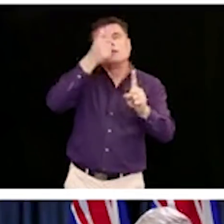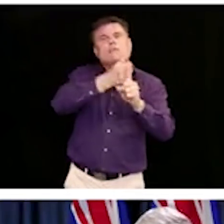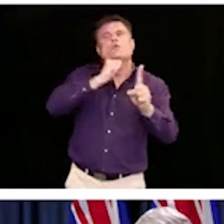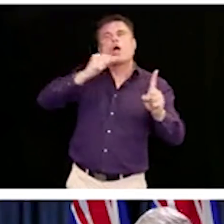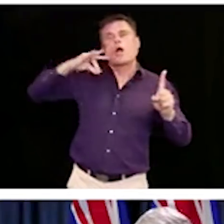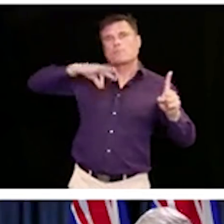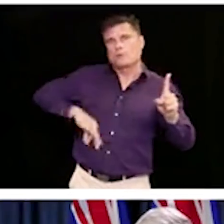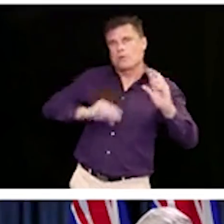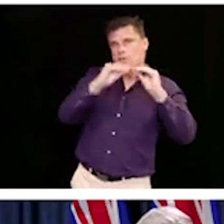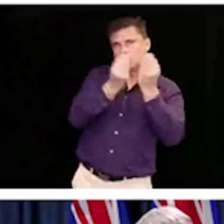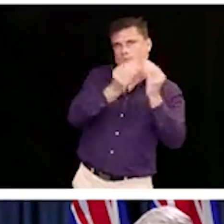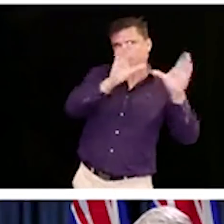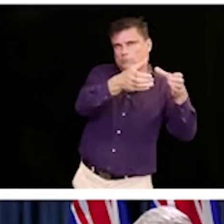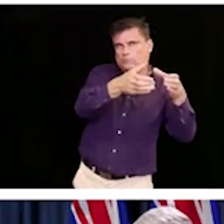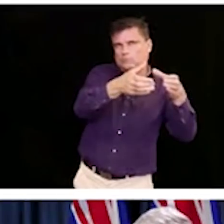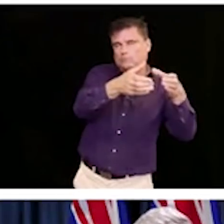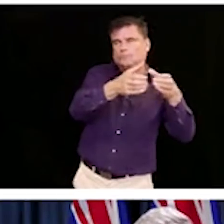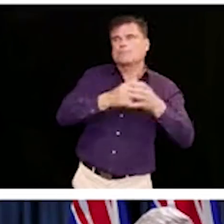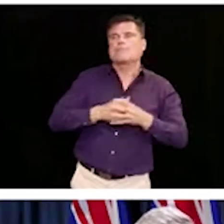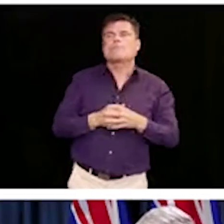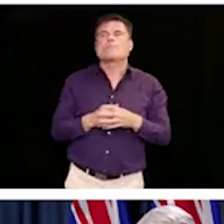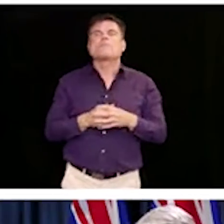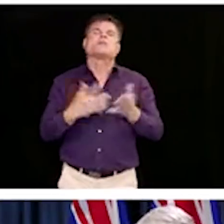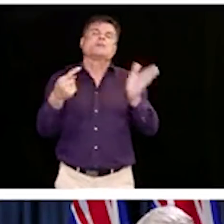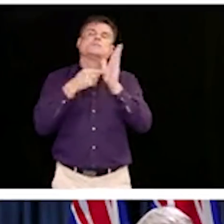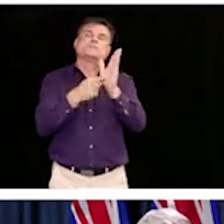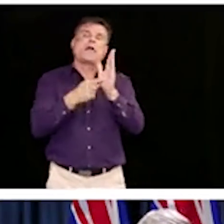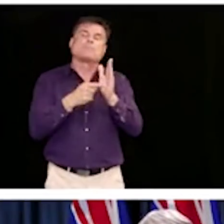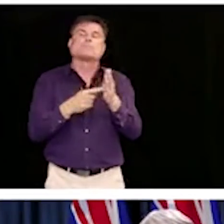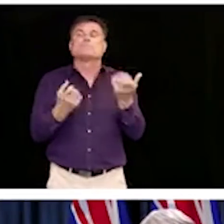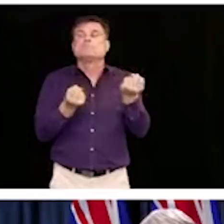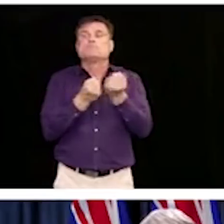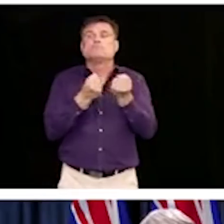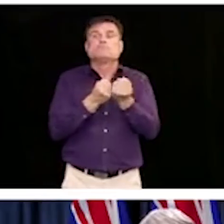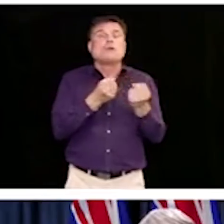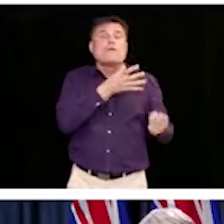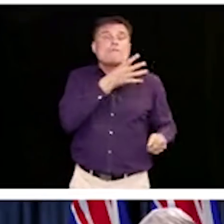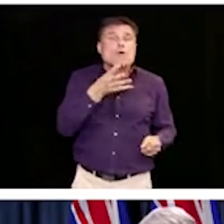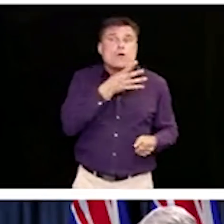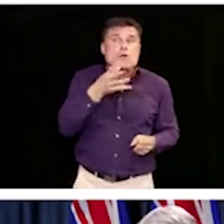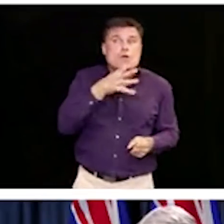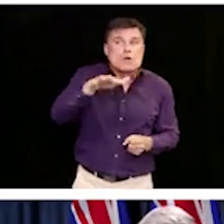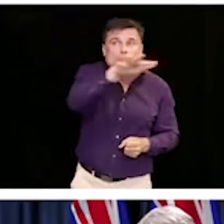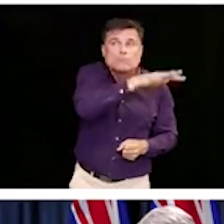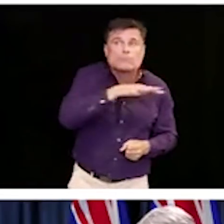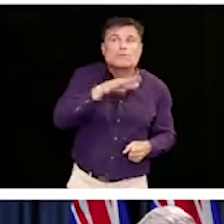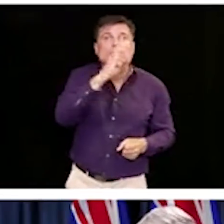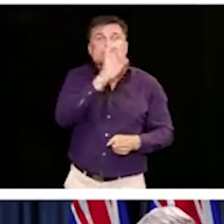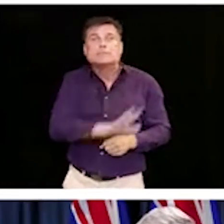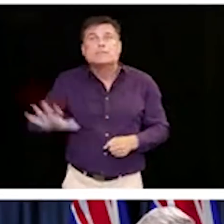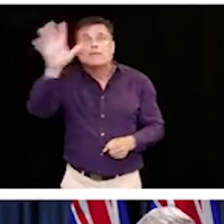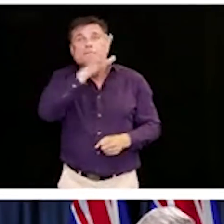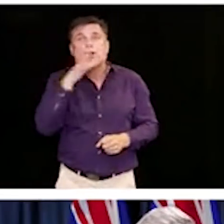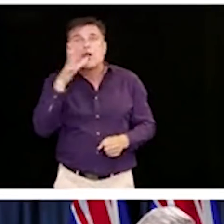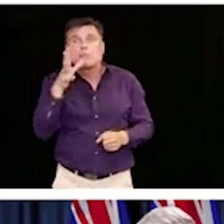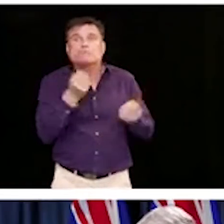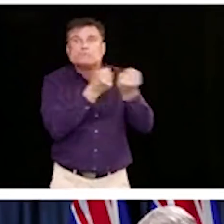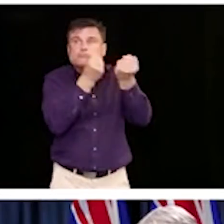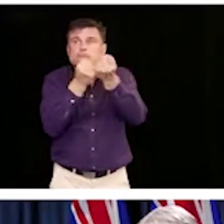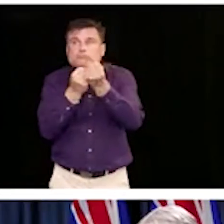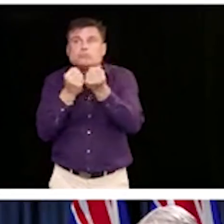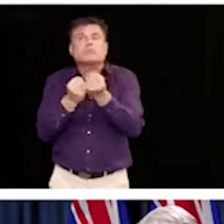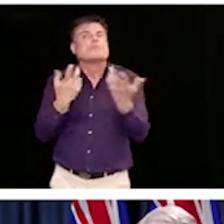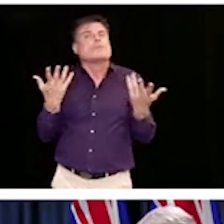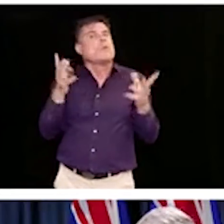not-for-profit organizations. That includes everything from support to the agricultural sector and BC farmers to maintain safe